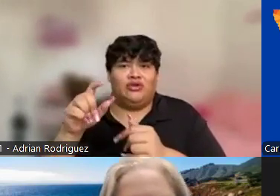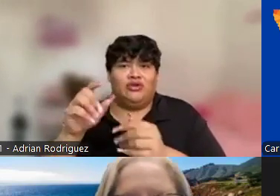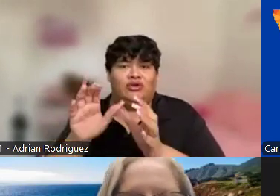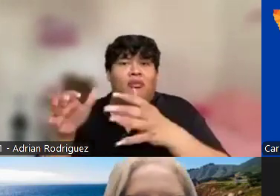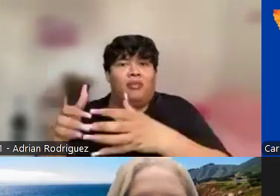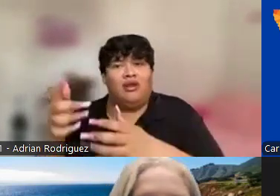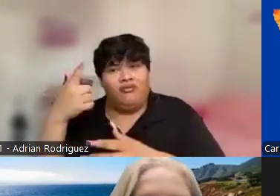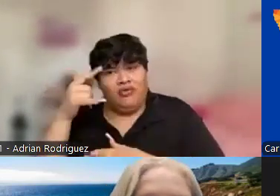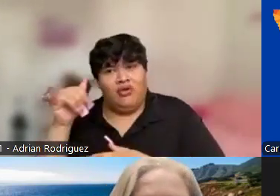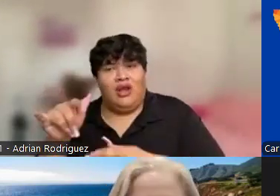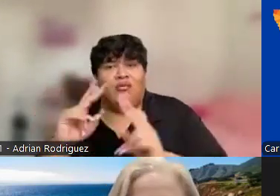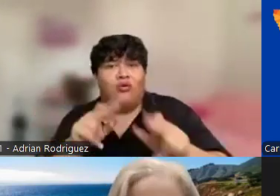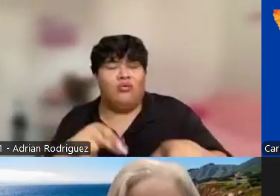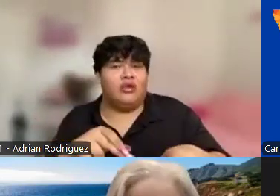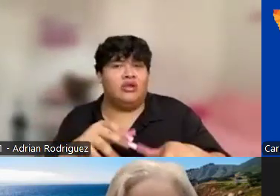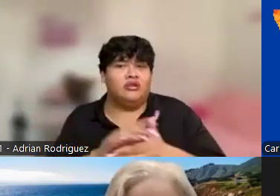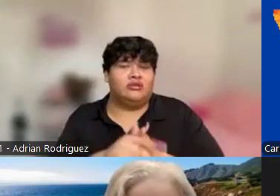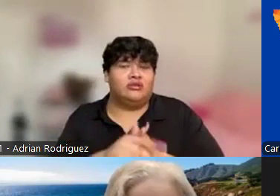because dementia care aware is